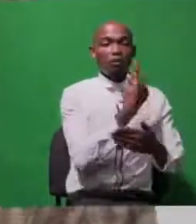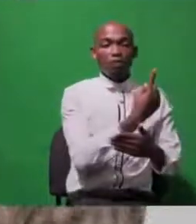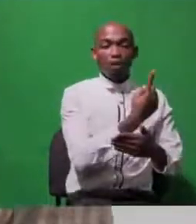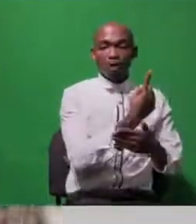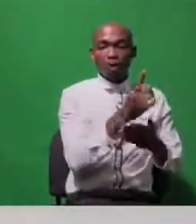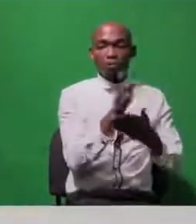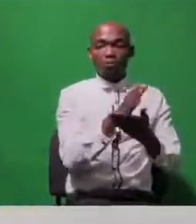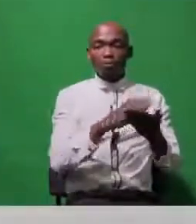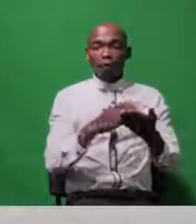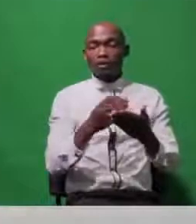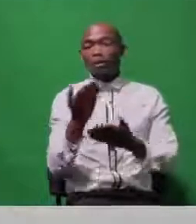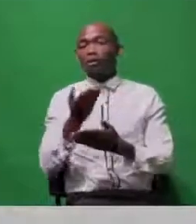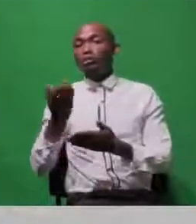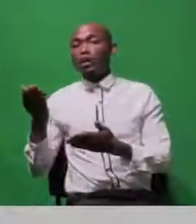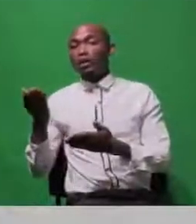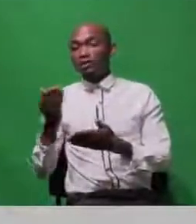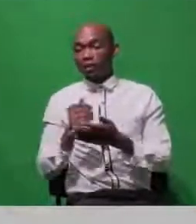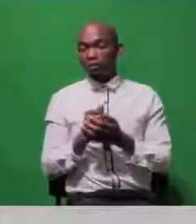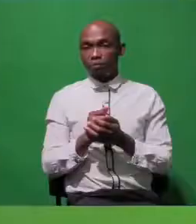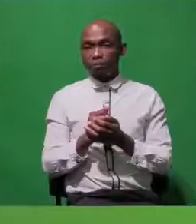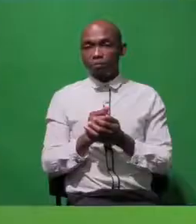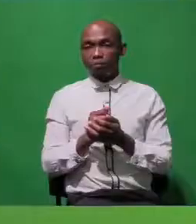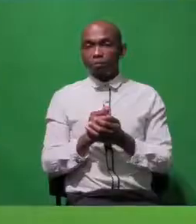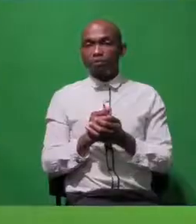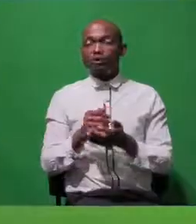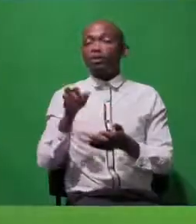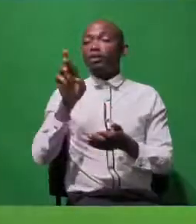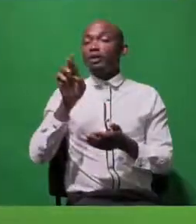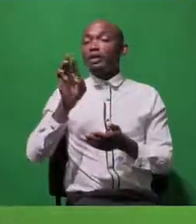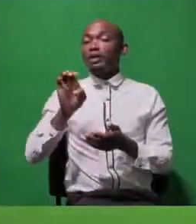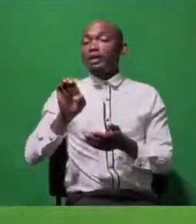to another. Reflection